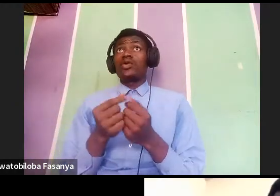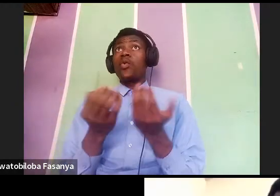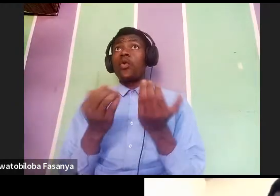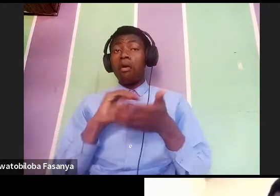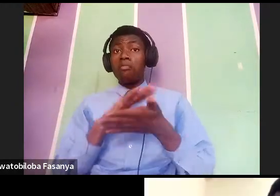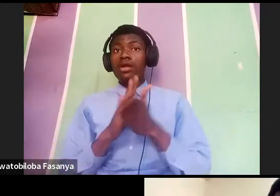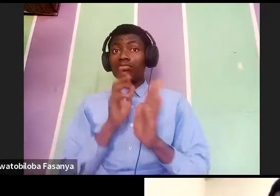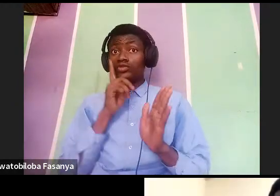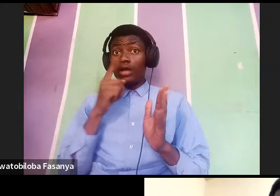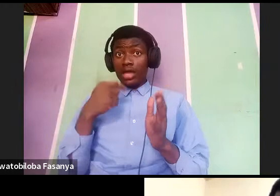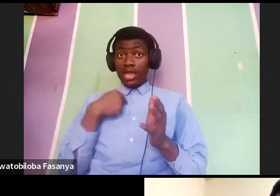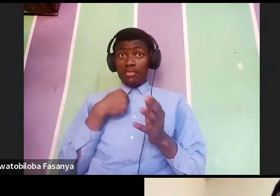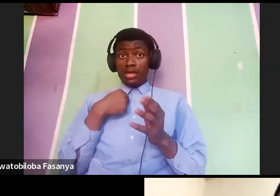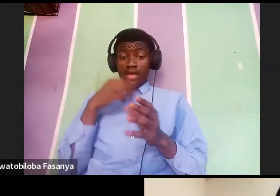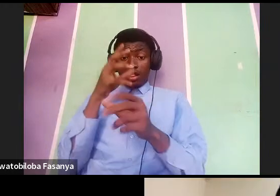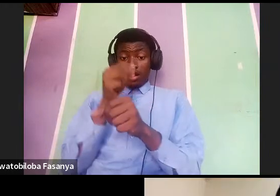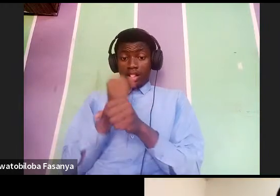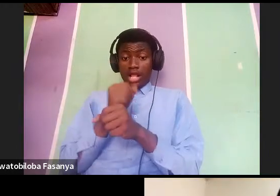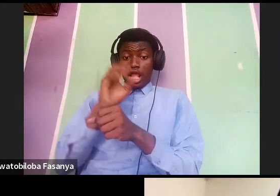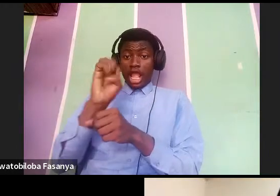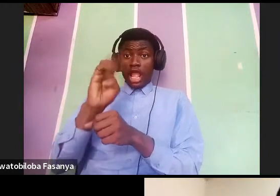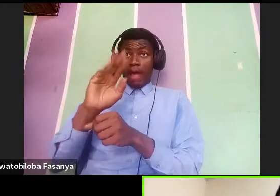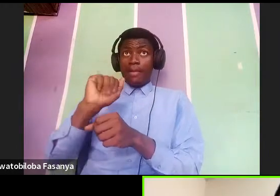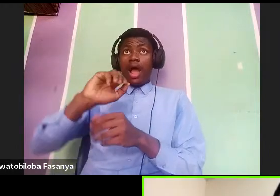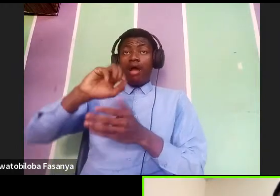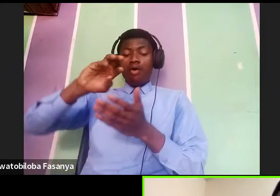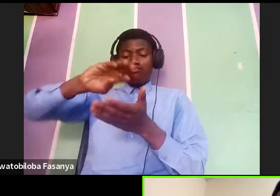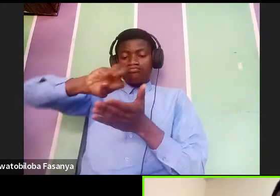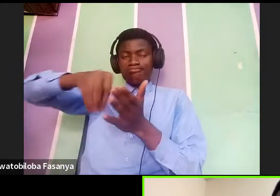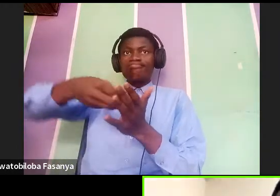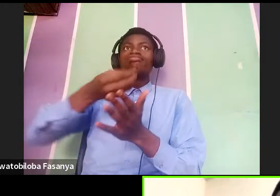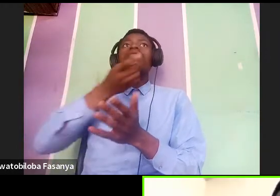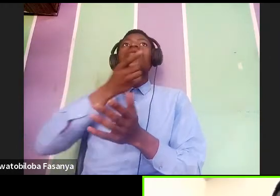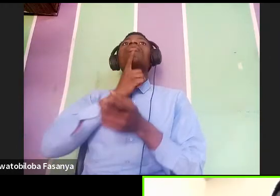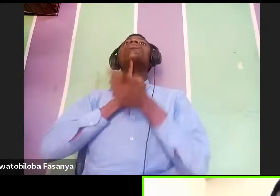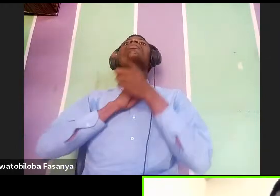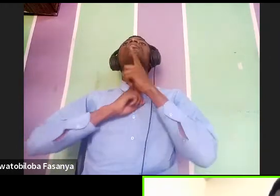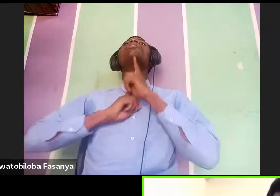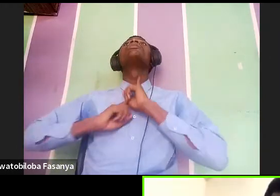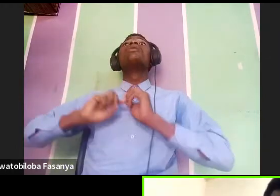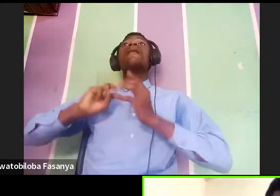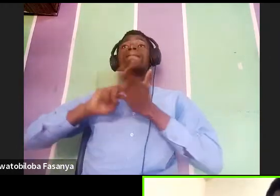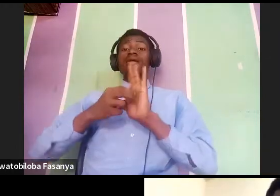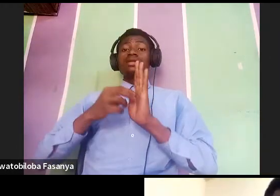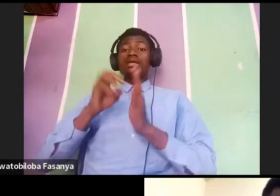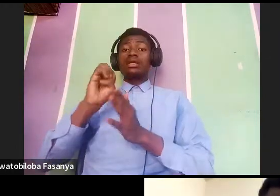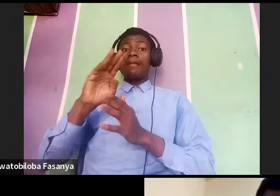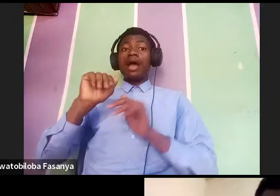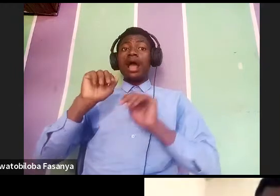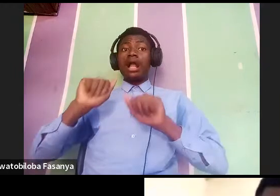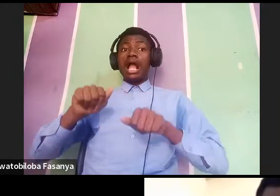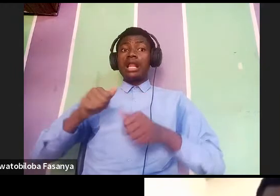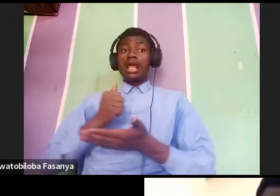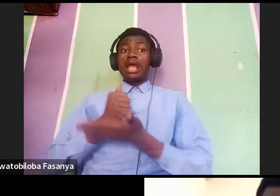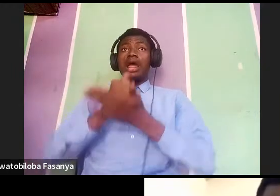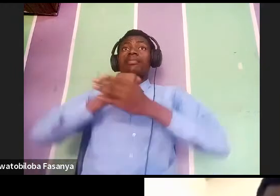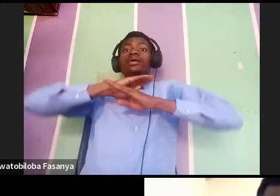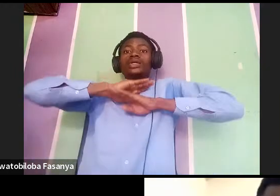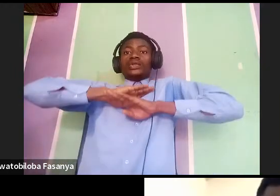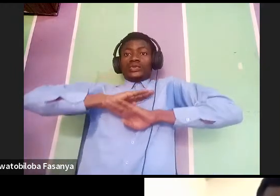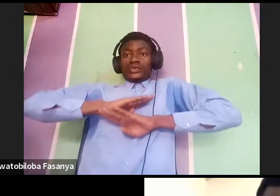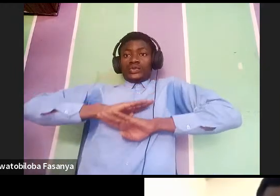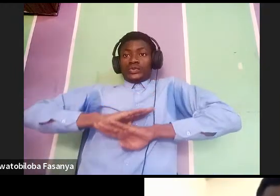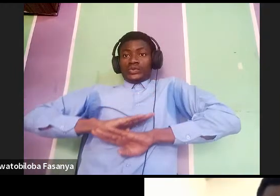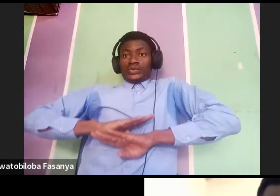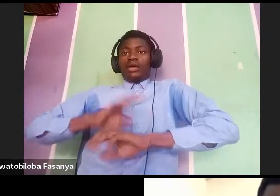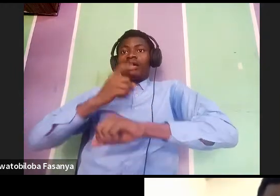want to push it down, or do they want to cough it out? Yeah. Or what should be the measure? So thank you for clarifying the fact that, okay, so